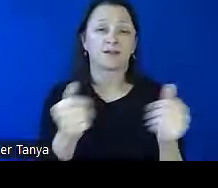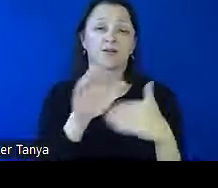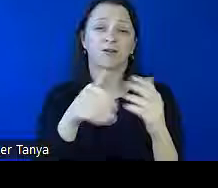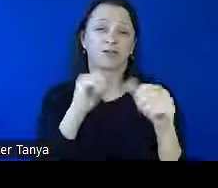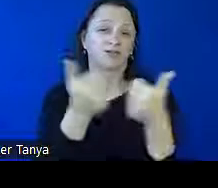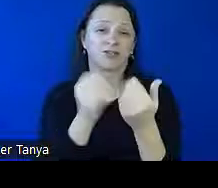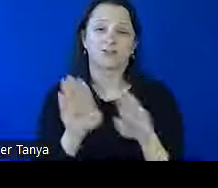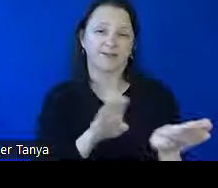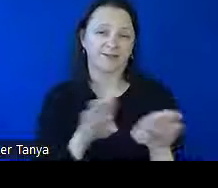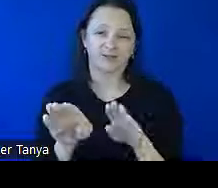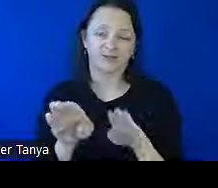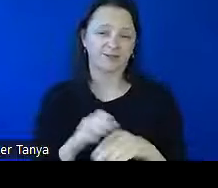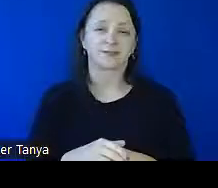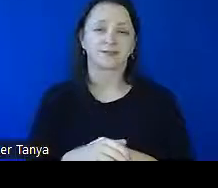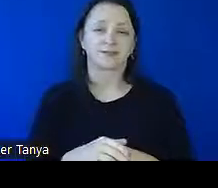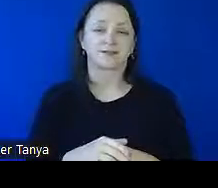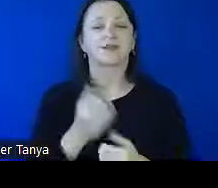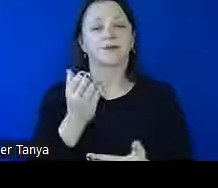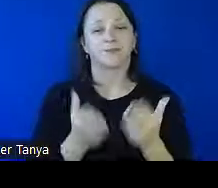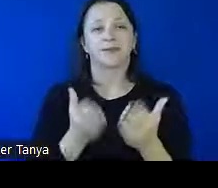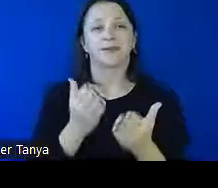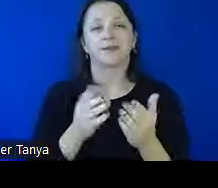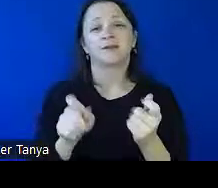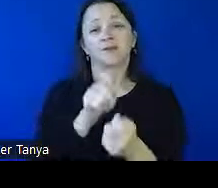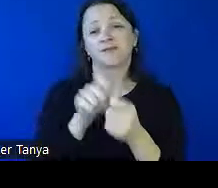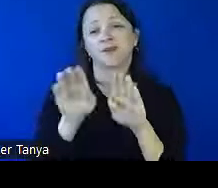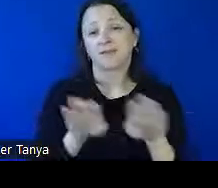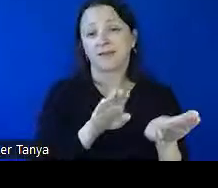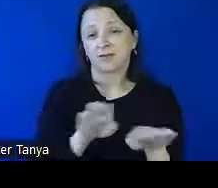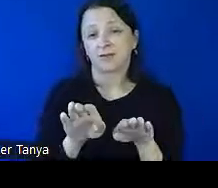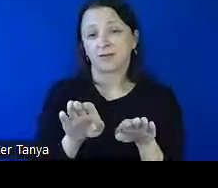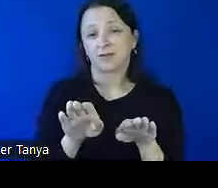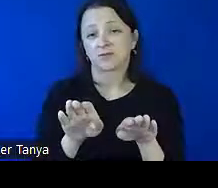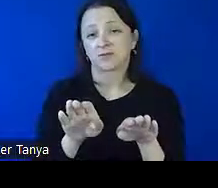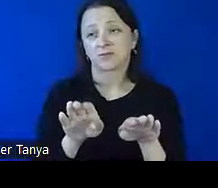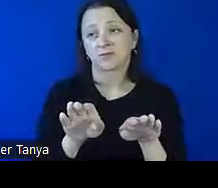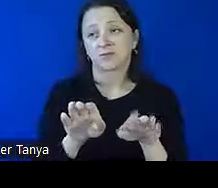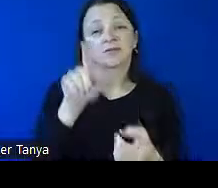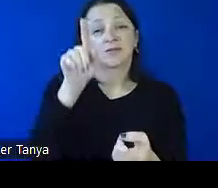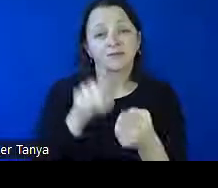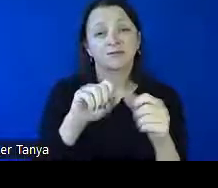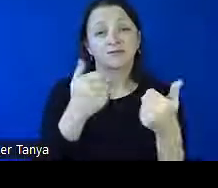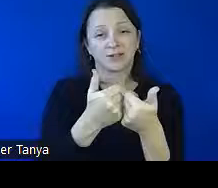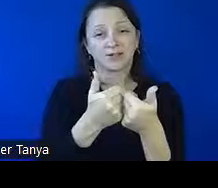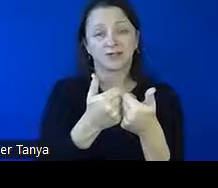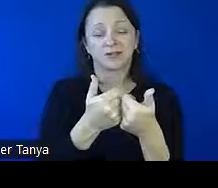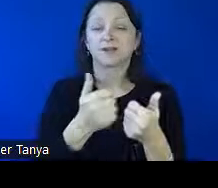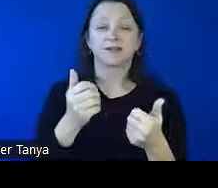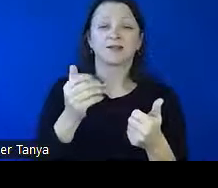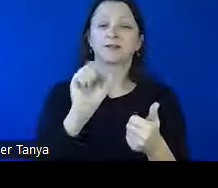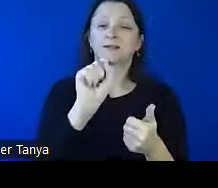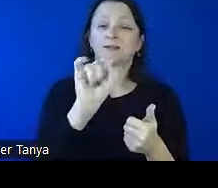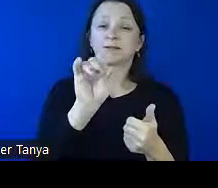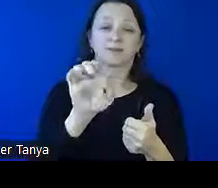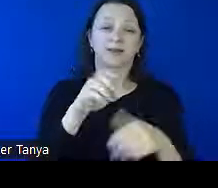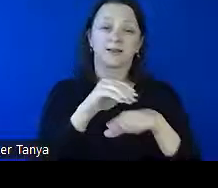challenging behavior. They may reduce specific challenging behaviors to a degree. There are always potential side effects, and a good